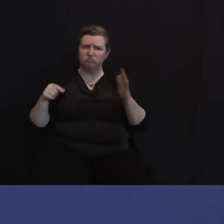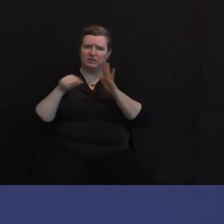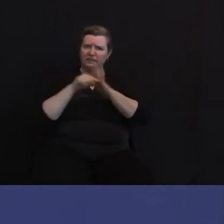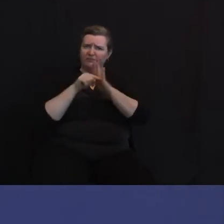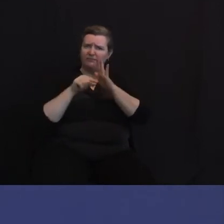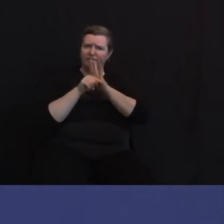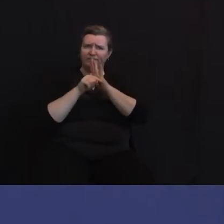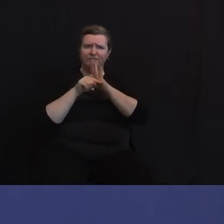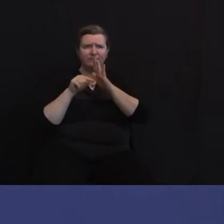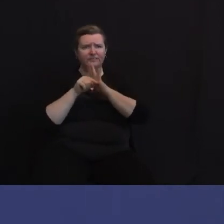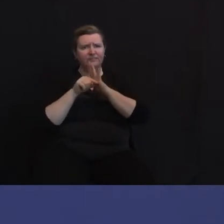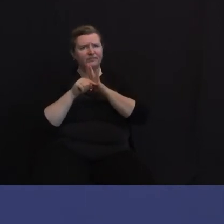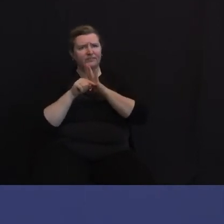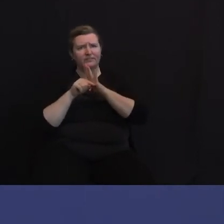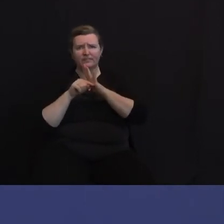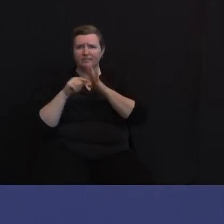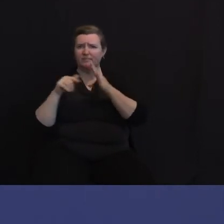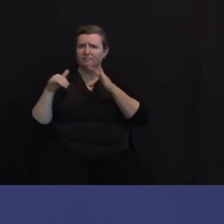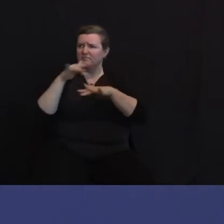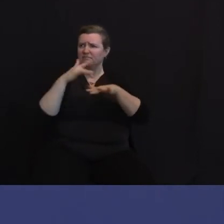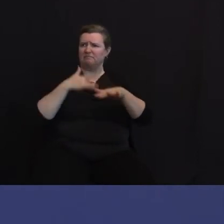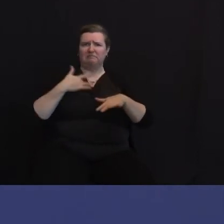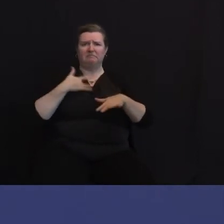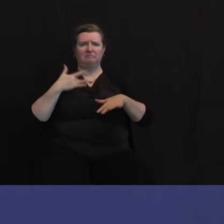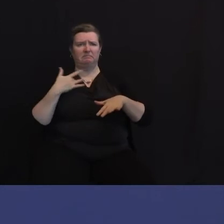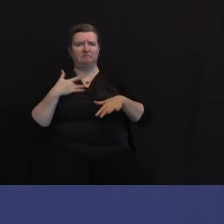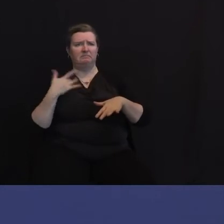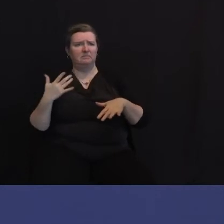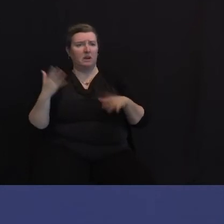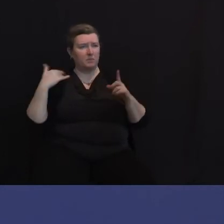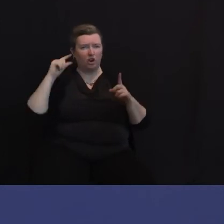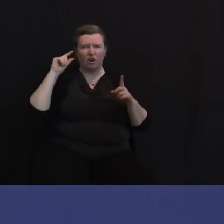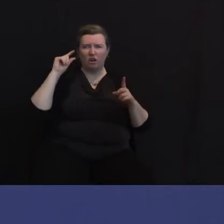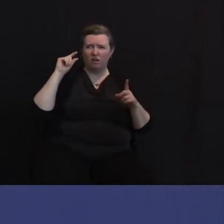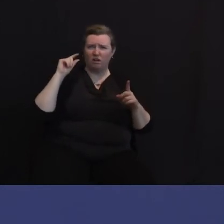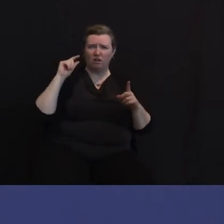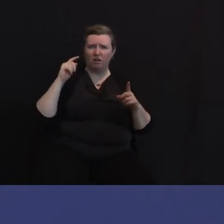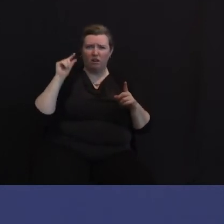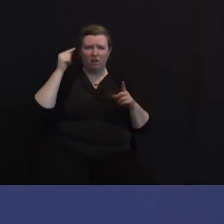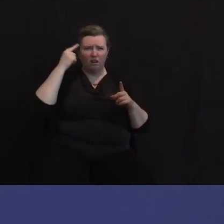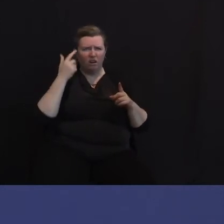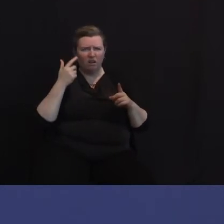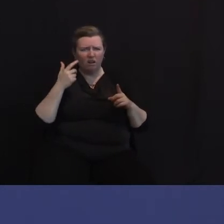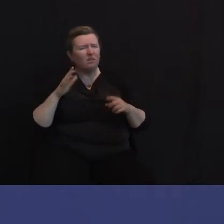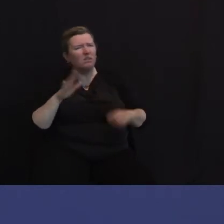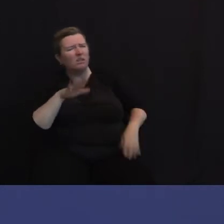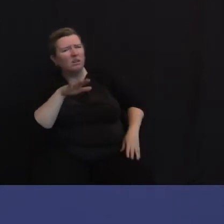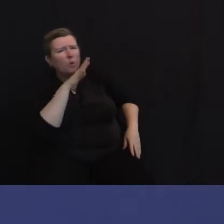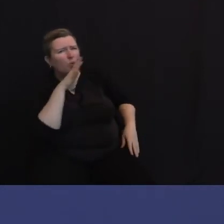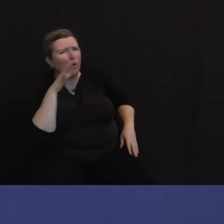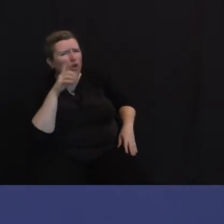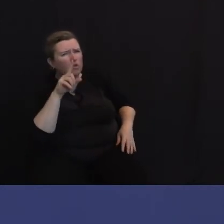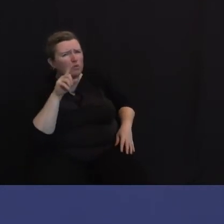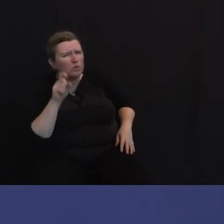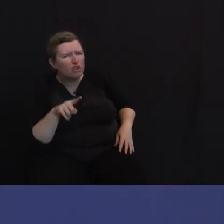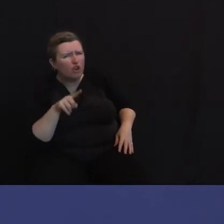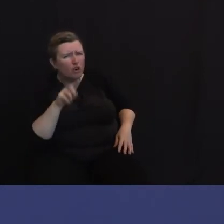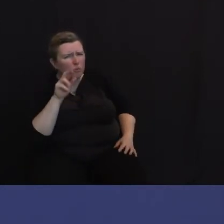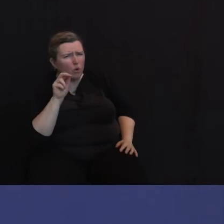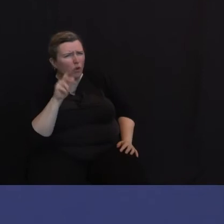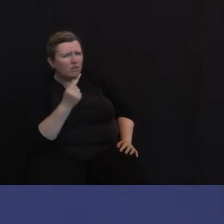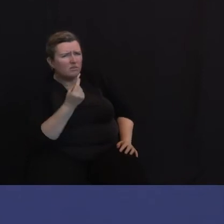governors. Thank you. The only, Dustin, I missed the rural question. I'm just curious if perhaps the